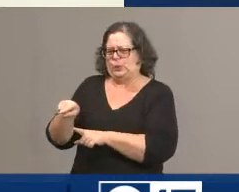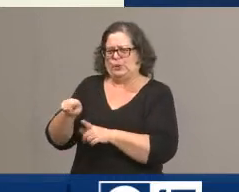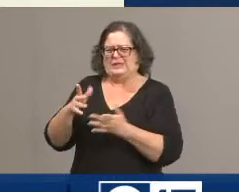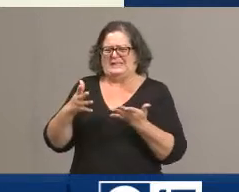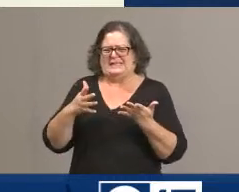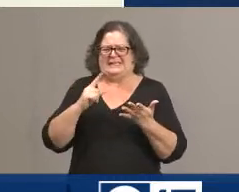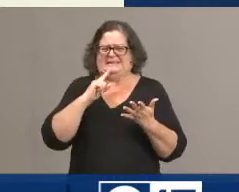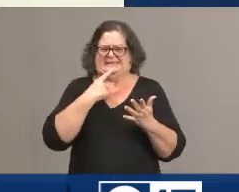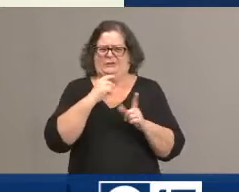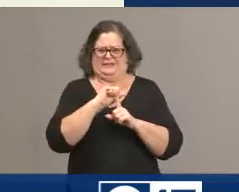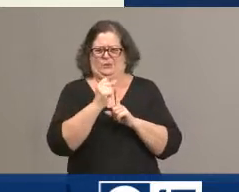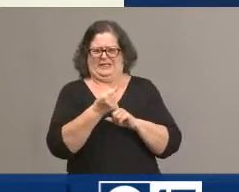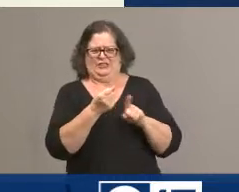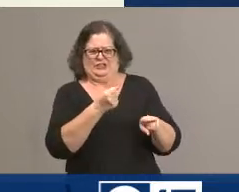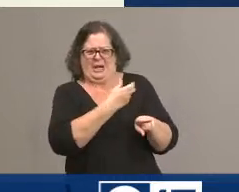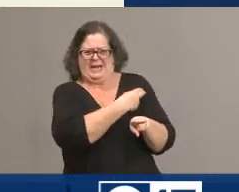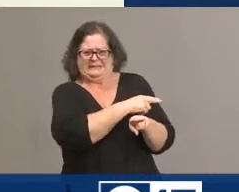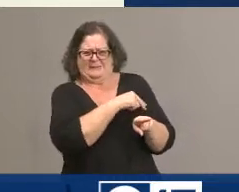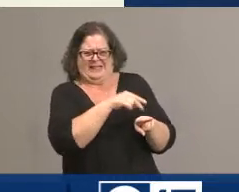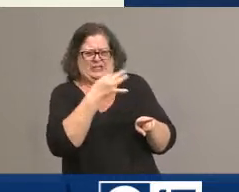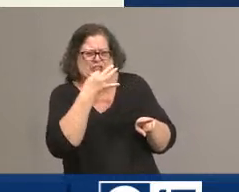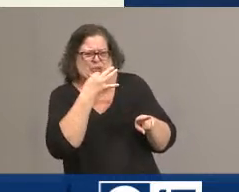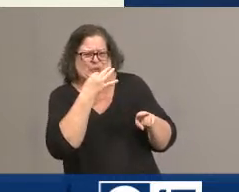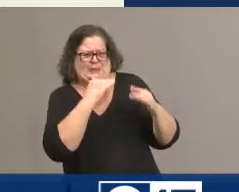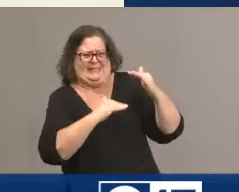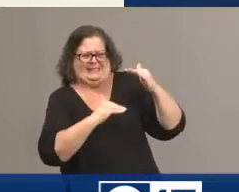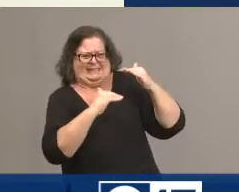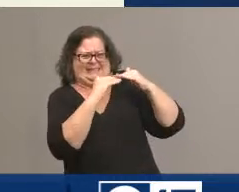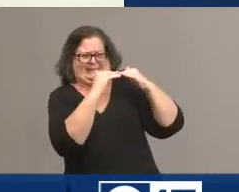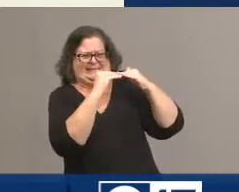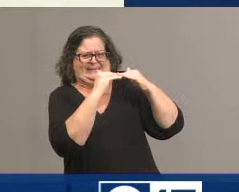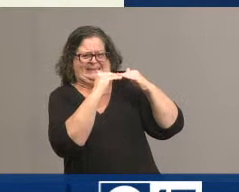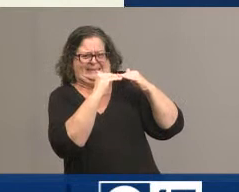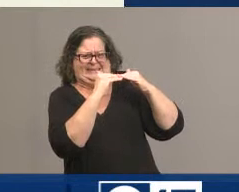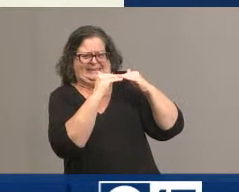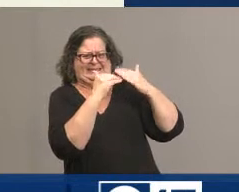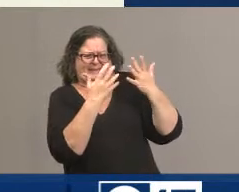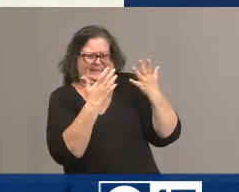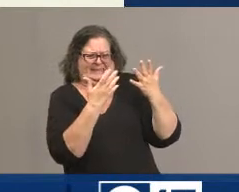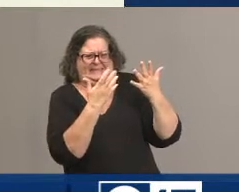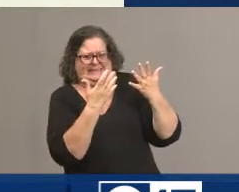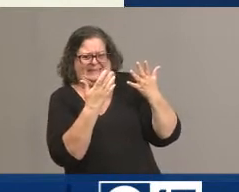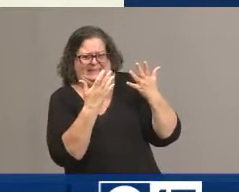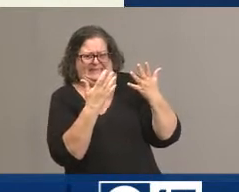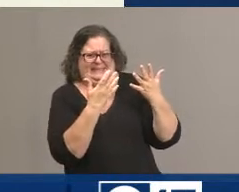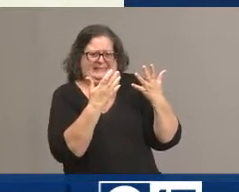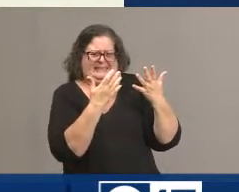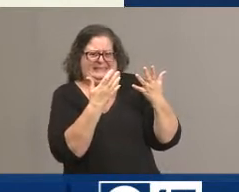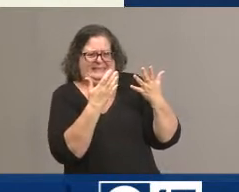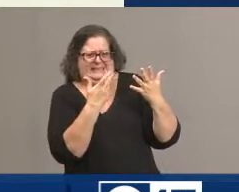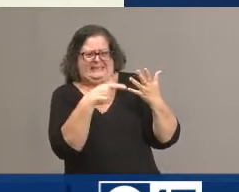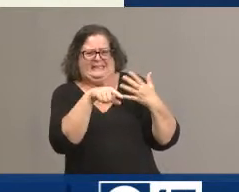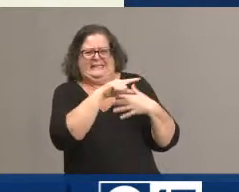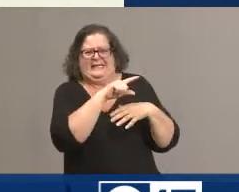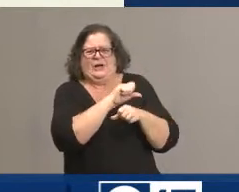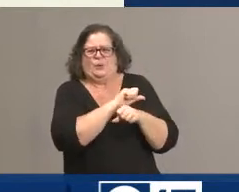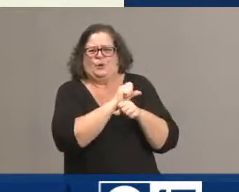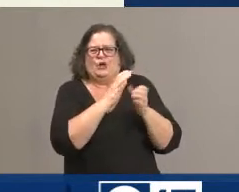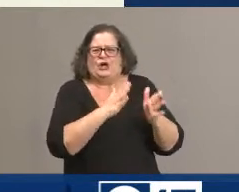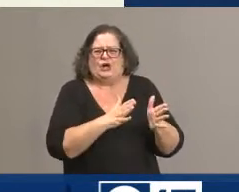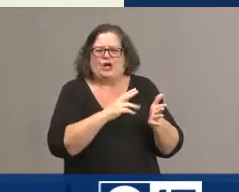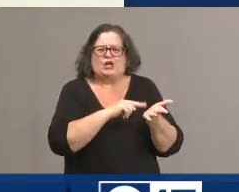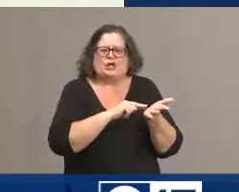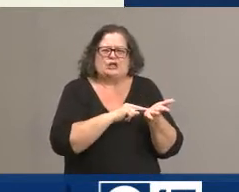future, these health officials will have to decide who gets treatment and who doesn't, because you're going to be graded on a point system and given a color